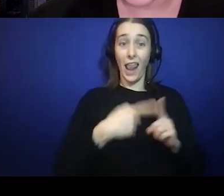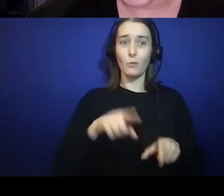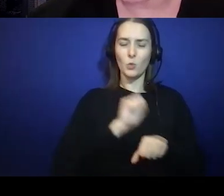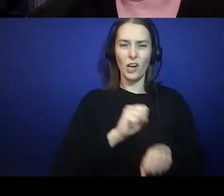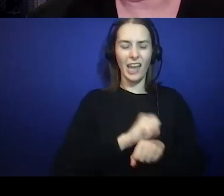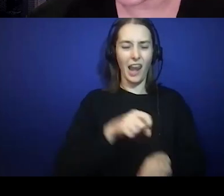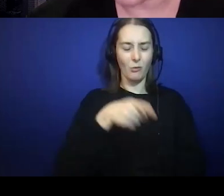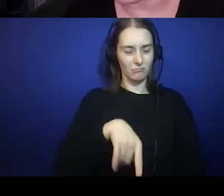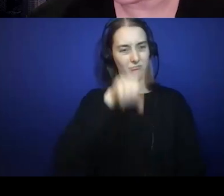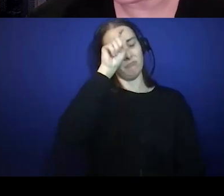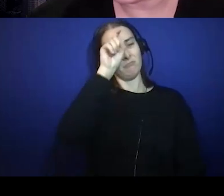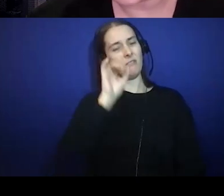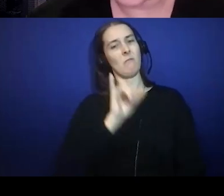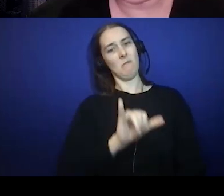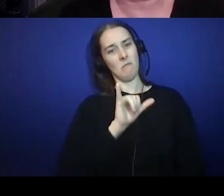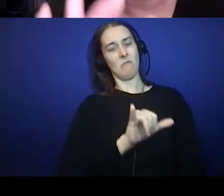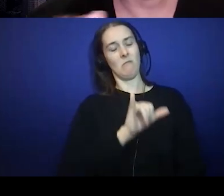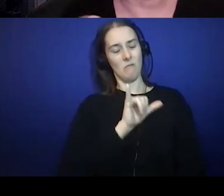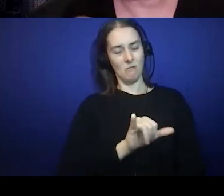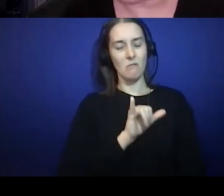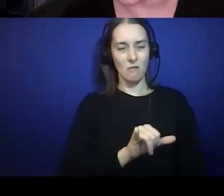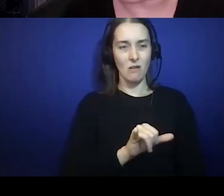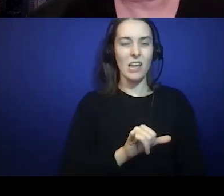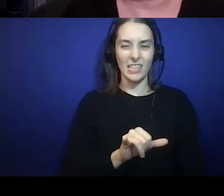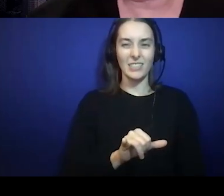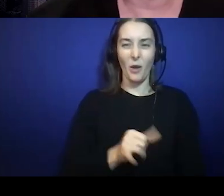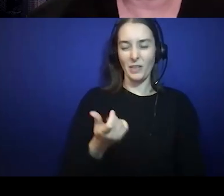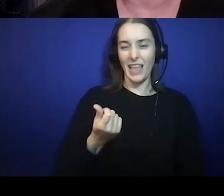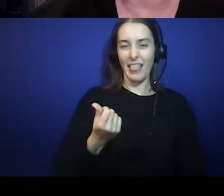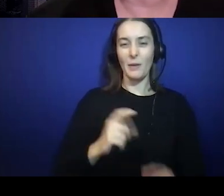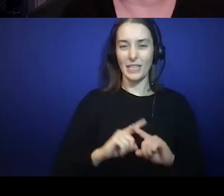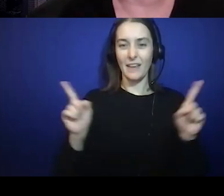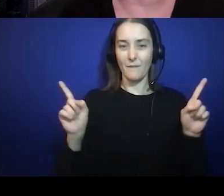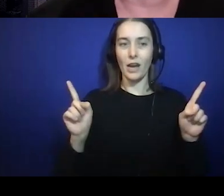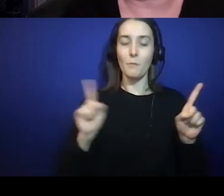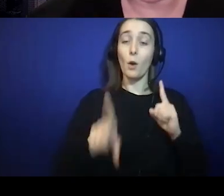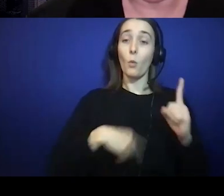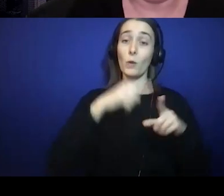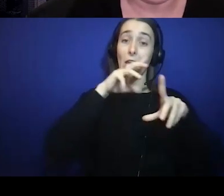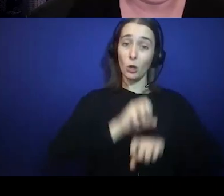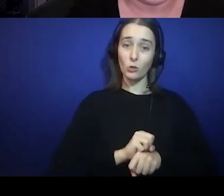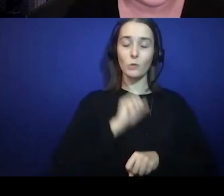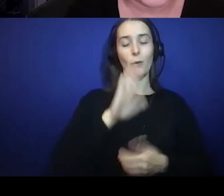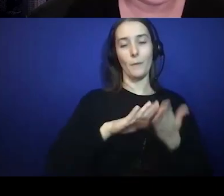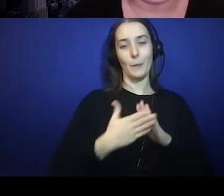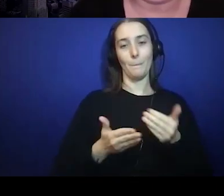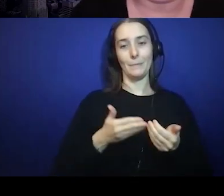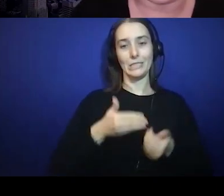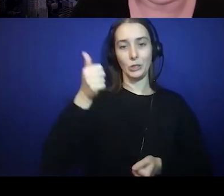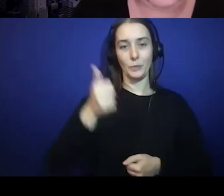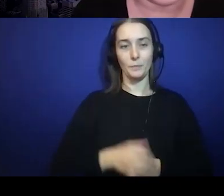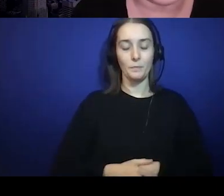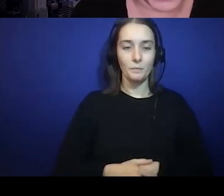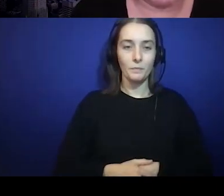it, and I was learning the style. So it's a little thing, but once you get used to it, it'll get easier. And